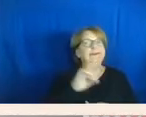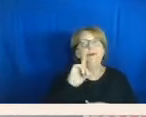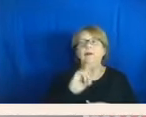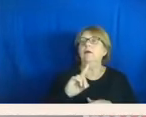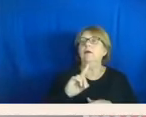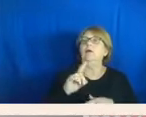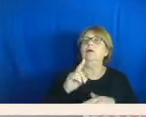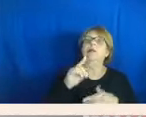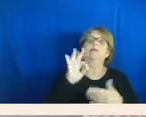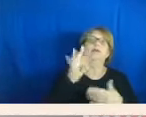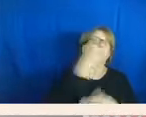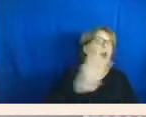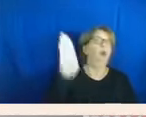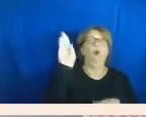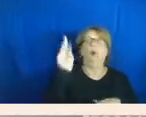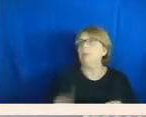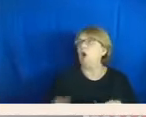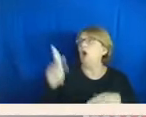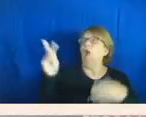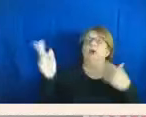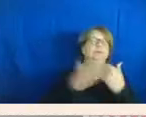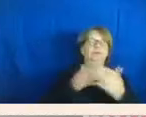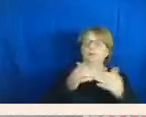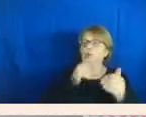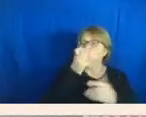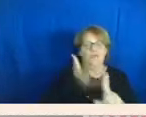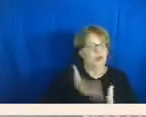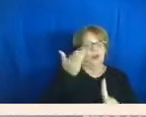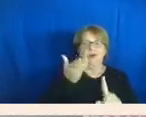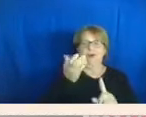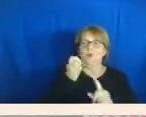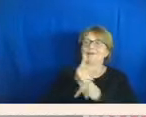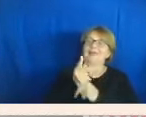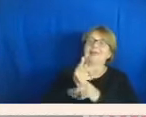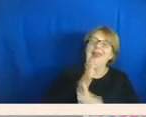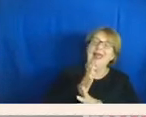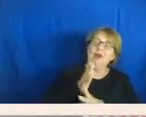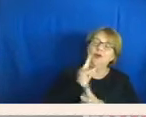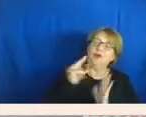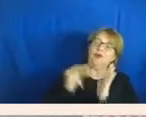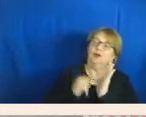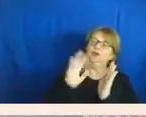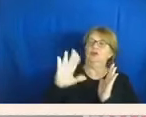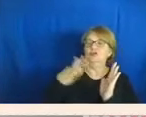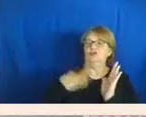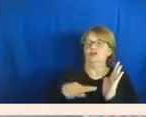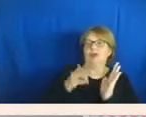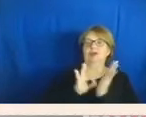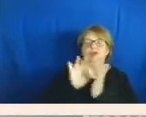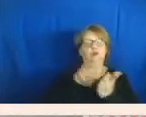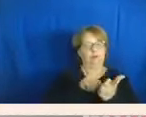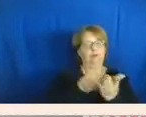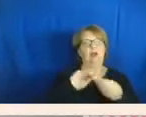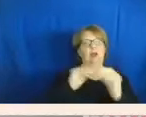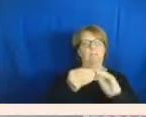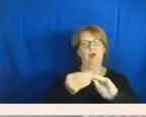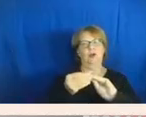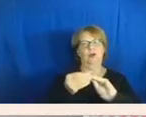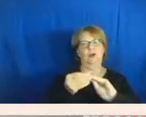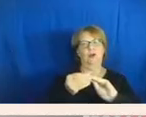or whoever you are. When a lender looks at your credit score, it's a number. And it's a dynamic number